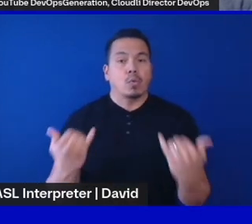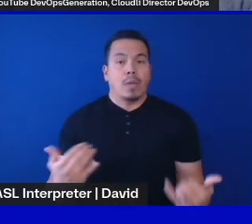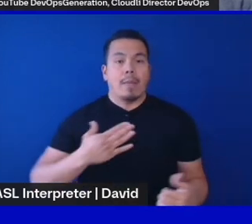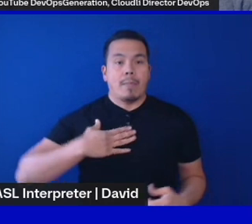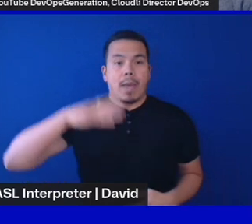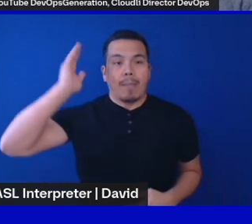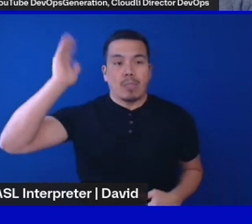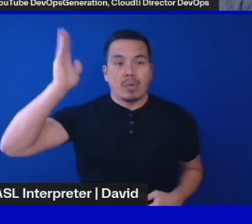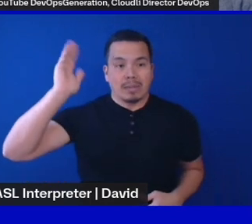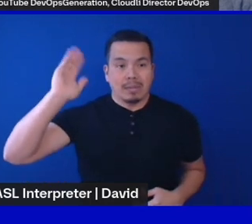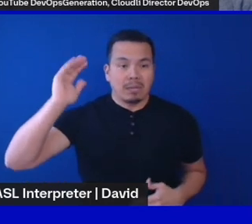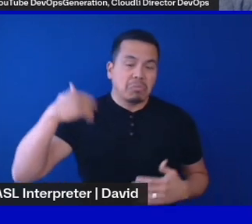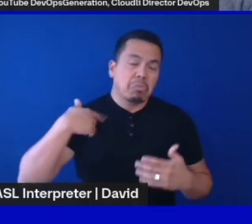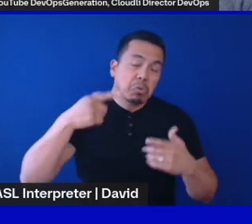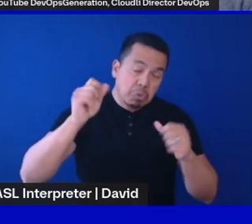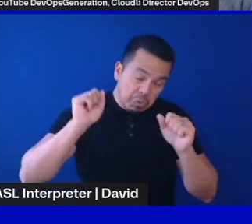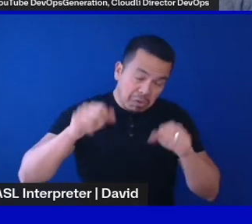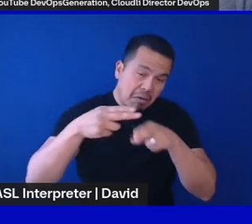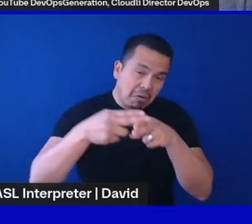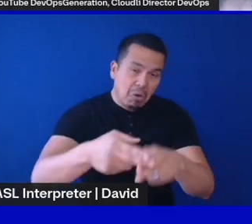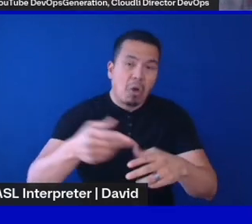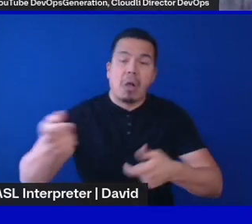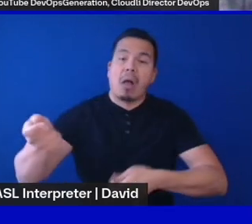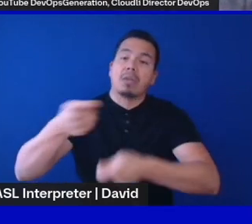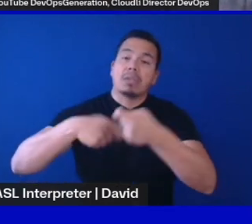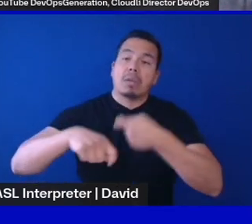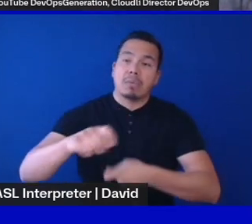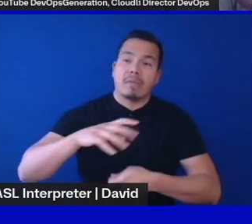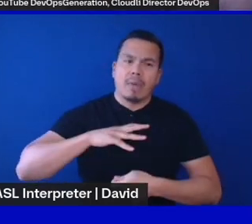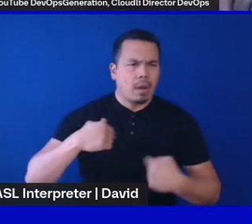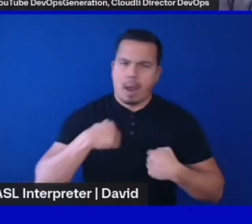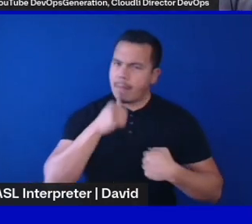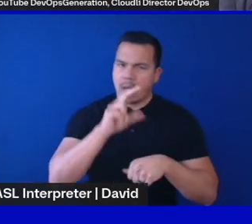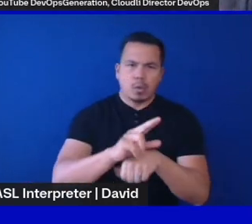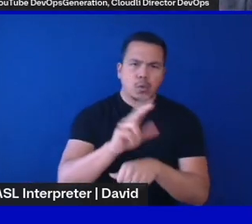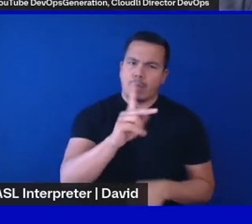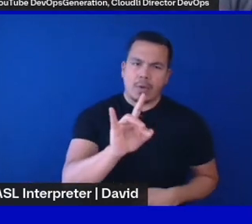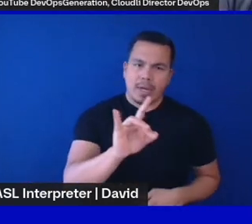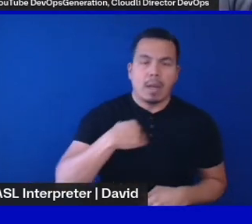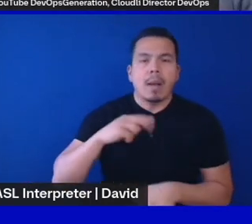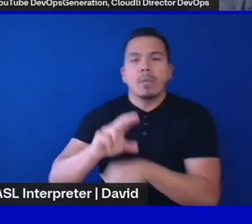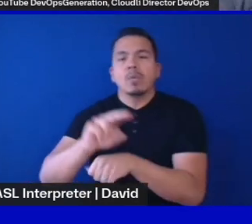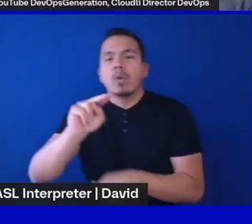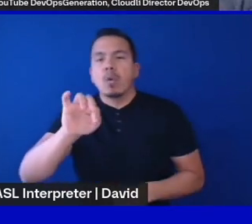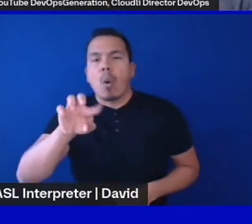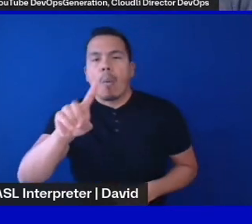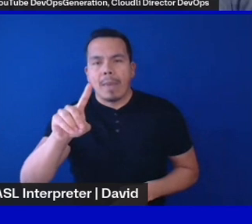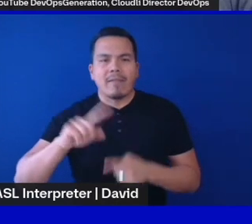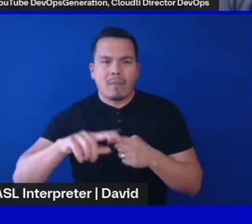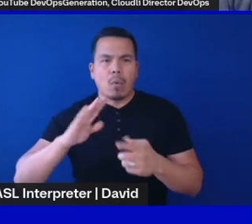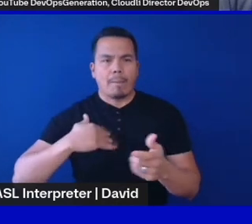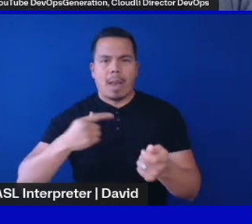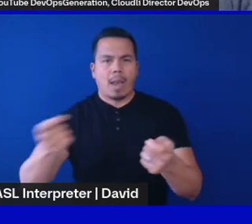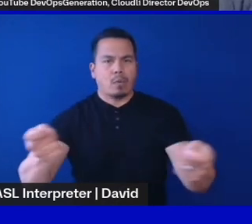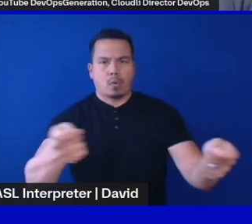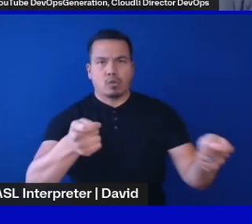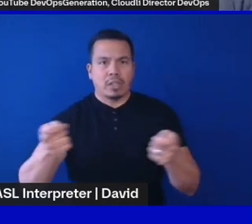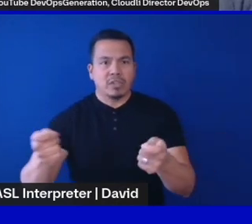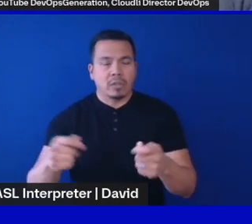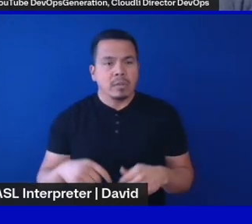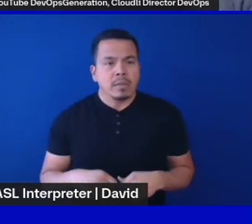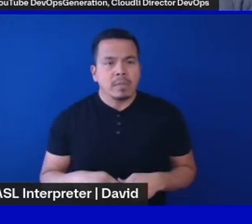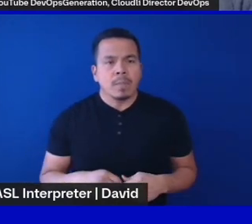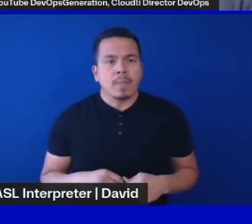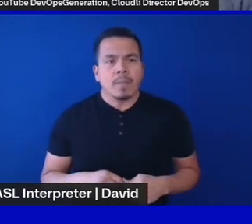well, I guess you could call it a substitute. I'm not using Kubernetes. I'm using Nomad to do my orchestration. So a few